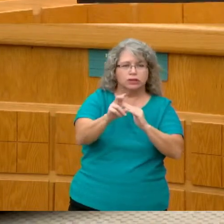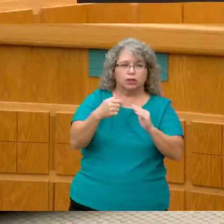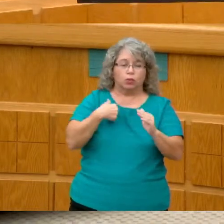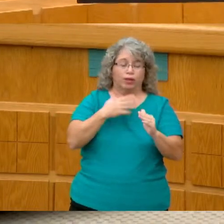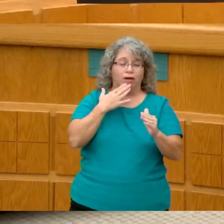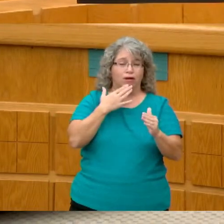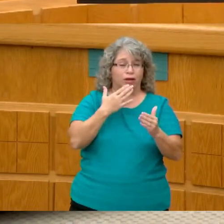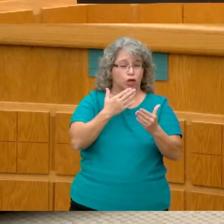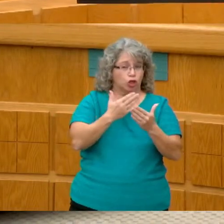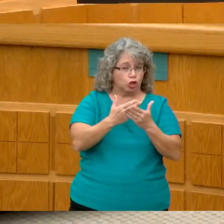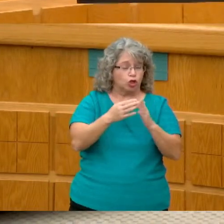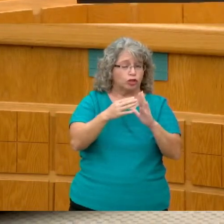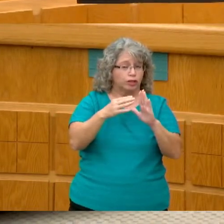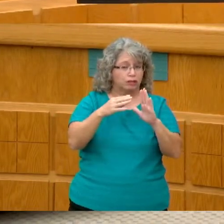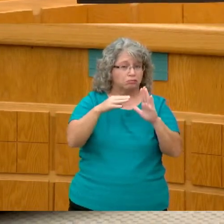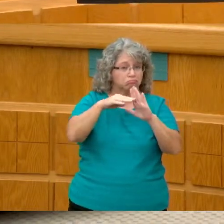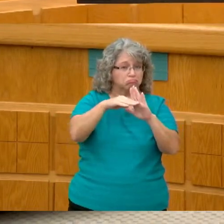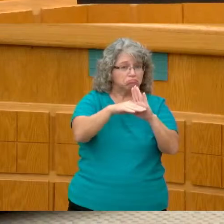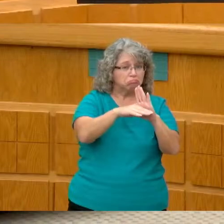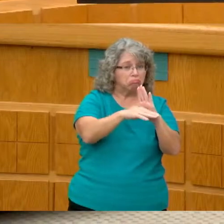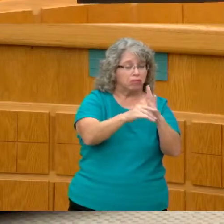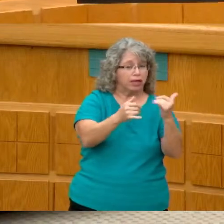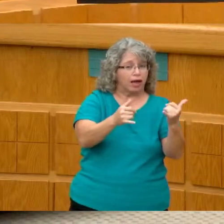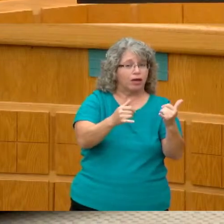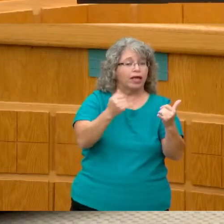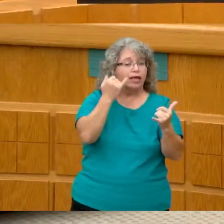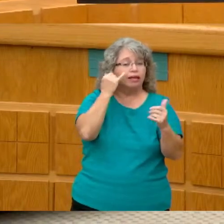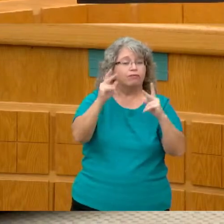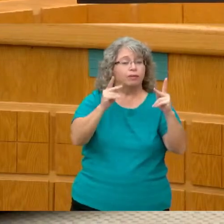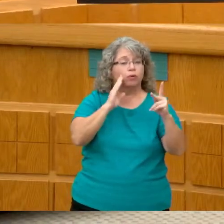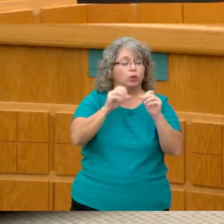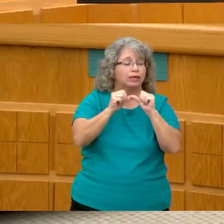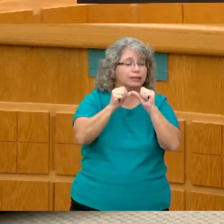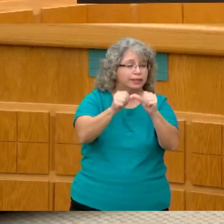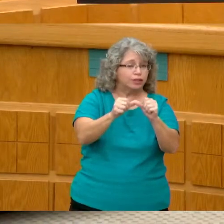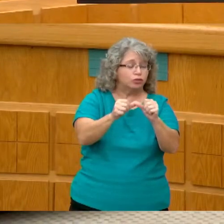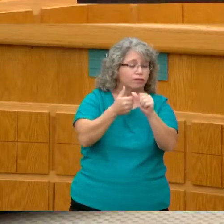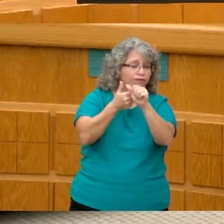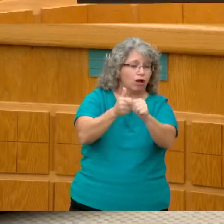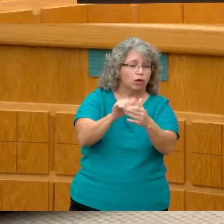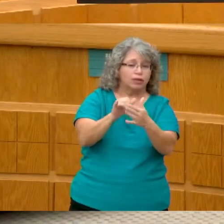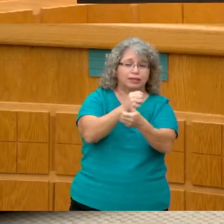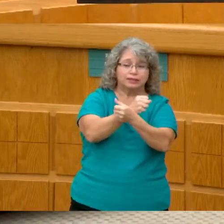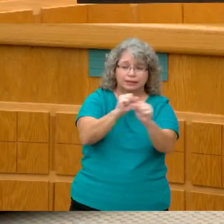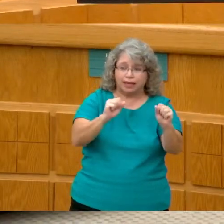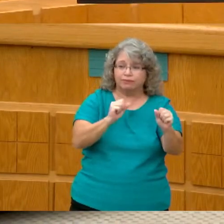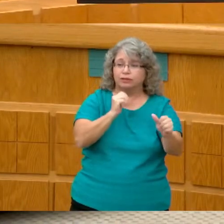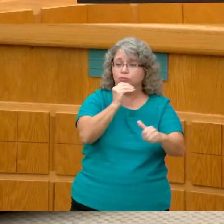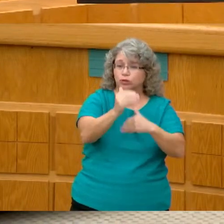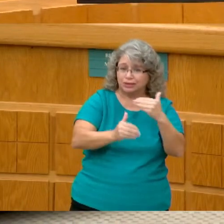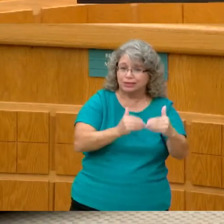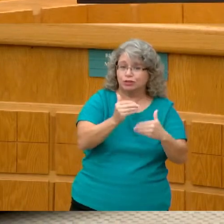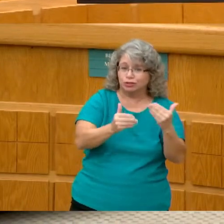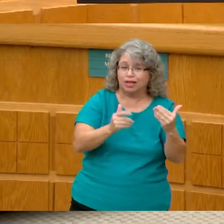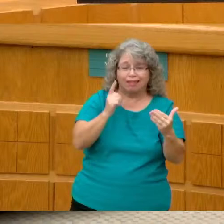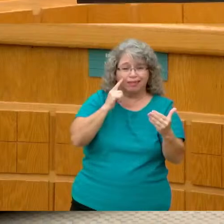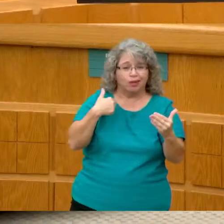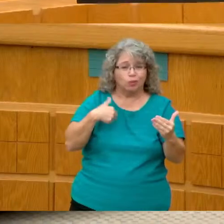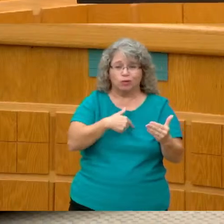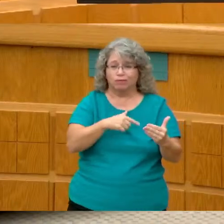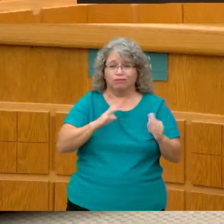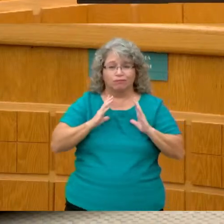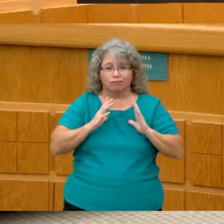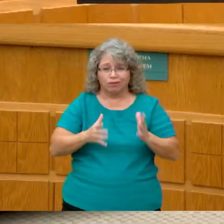to do these safe practices, that has helped us. I think we'll be just fine. In the event that we do start seeing a significant